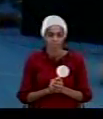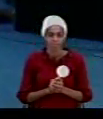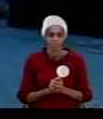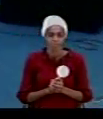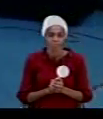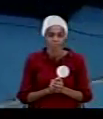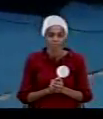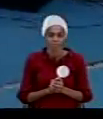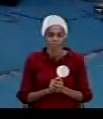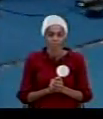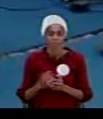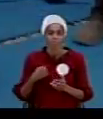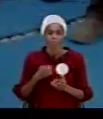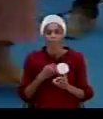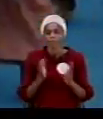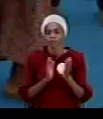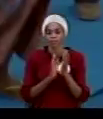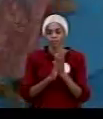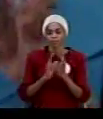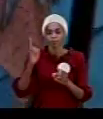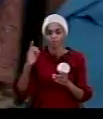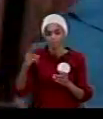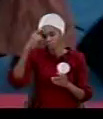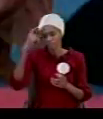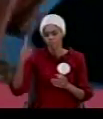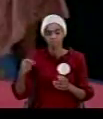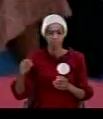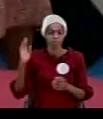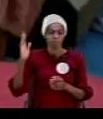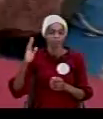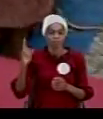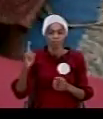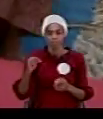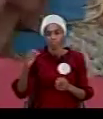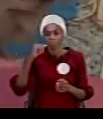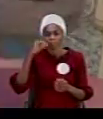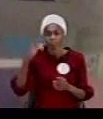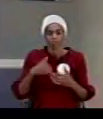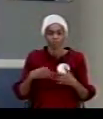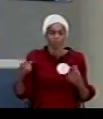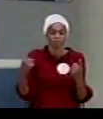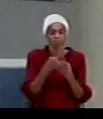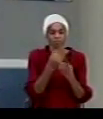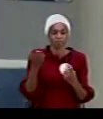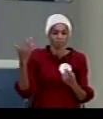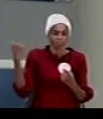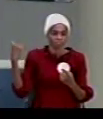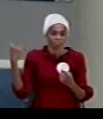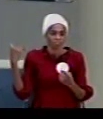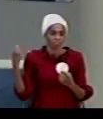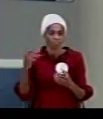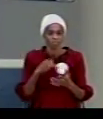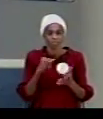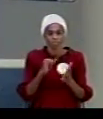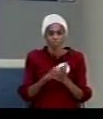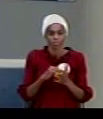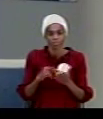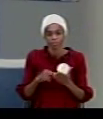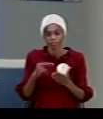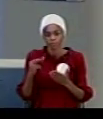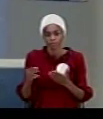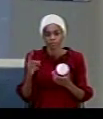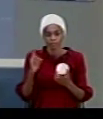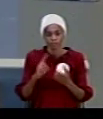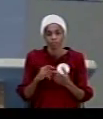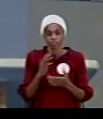We praise God for that testimony. The woman had an accident before that resulted in some